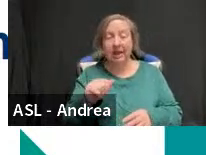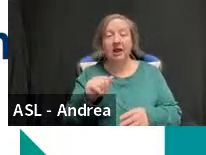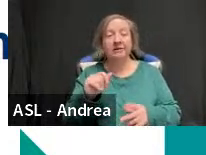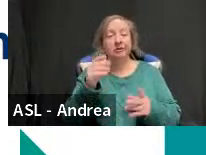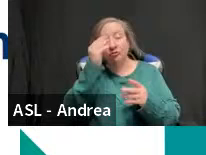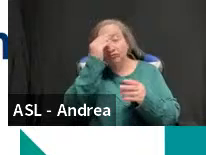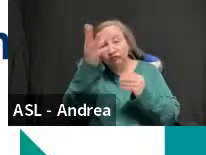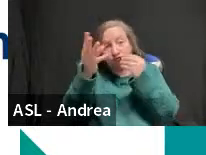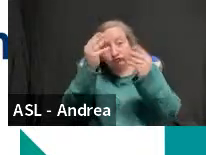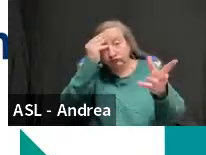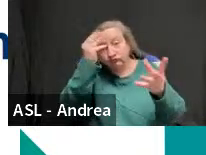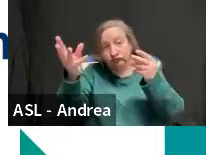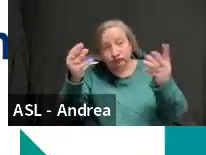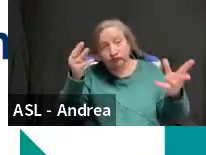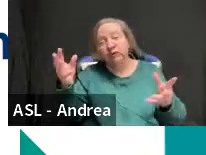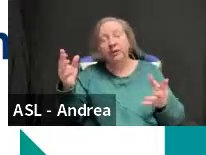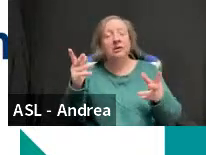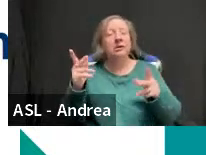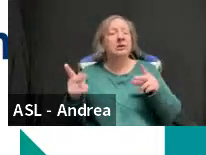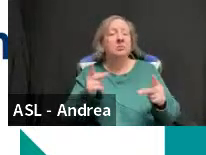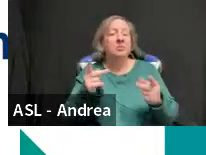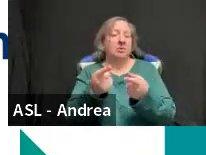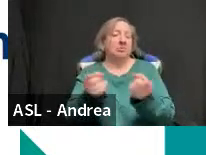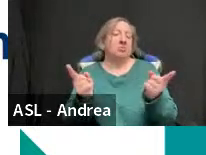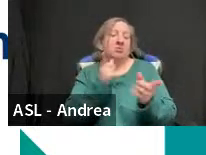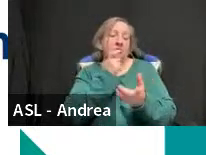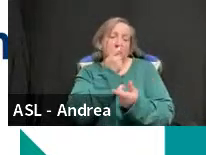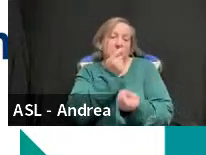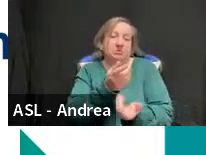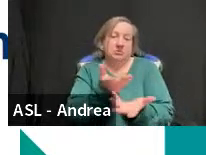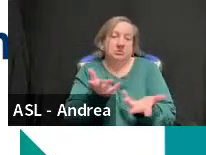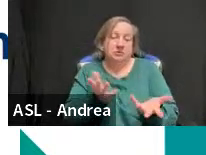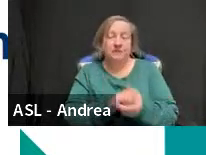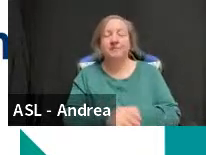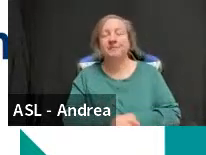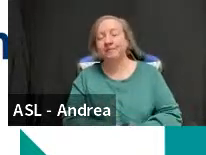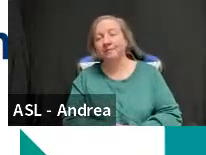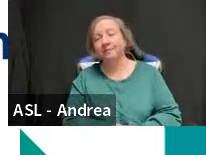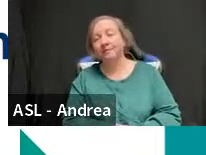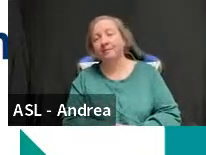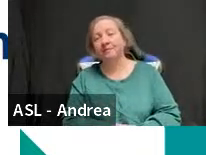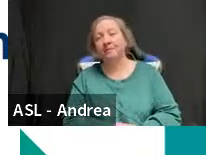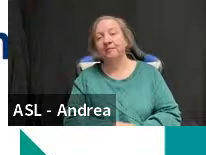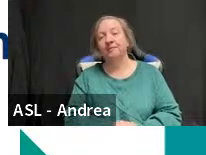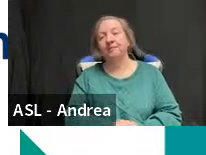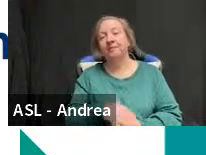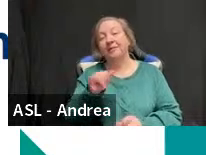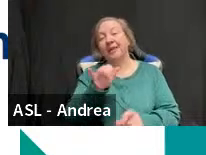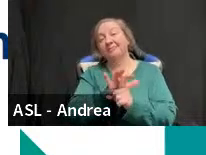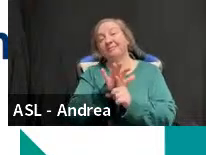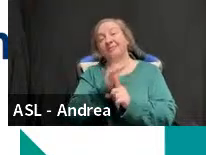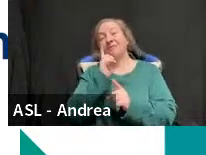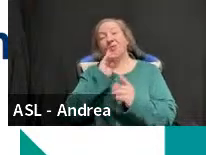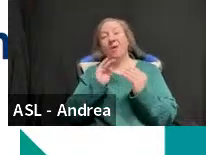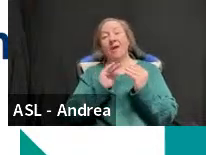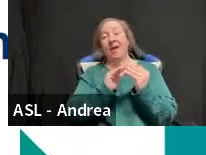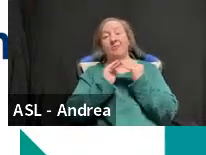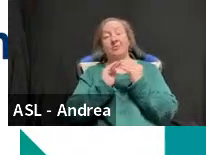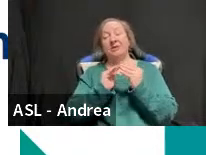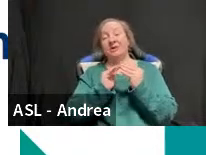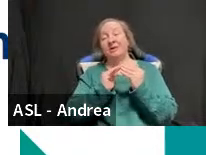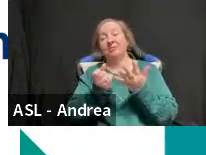inform individuals who are interested, which is very popular among our equity priority community